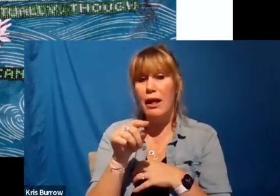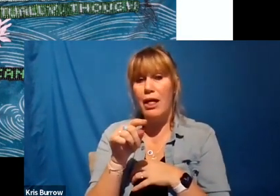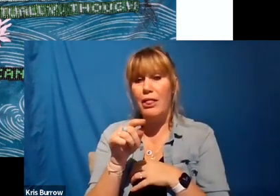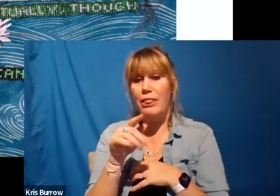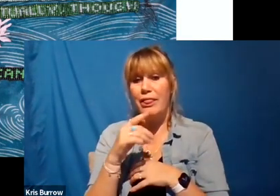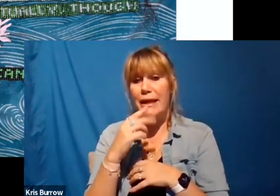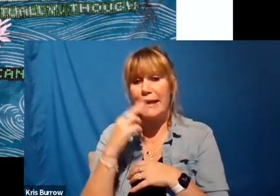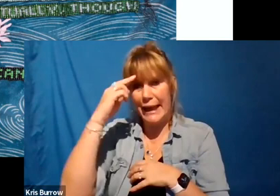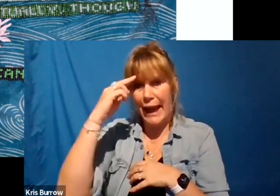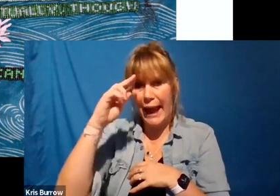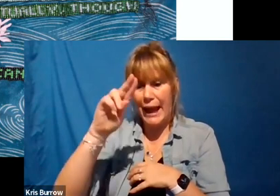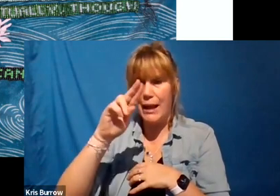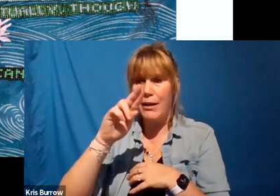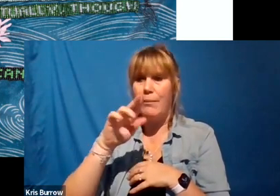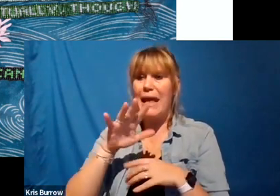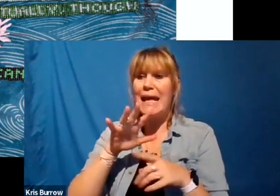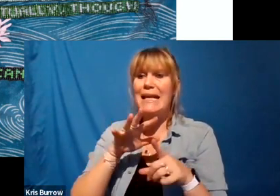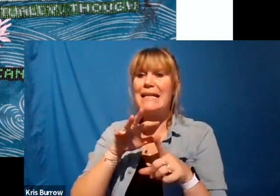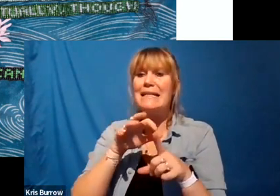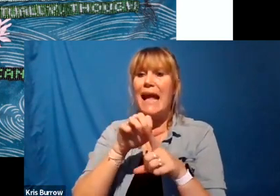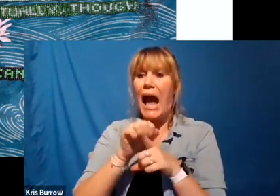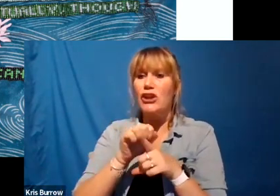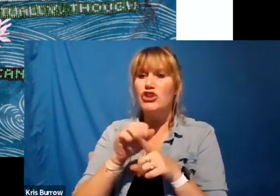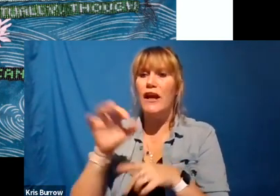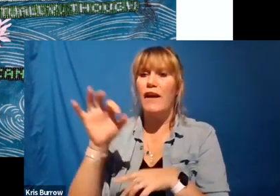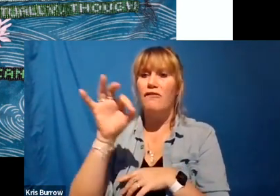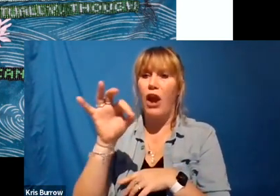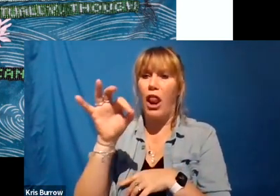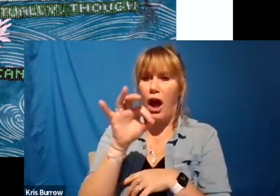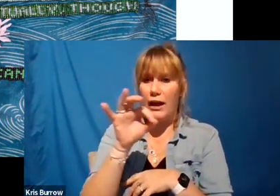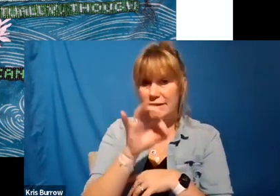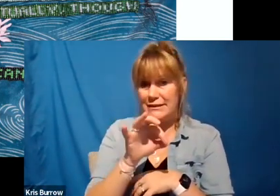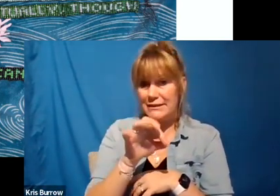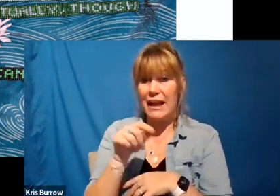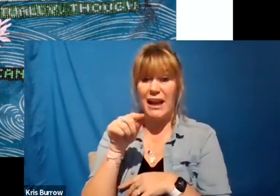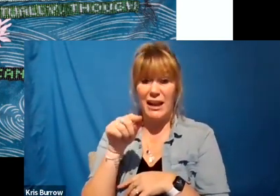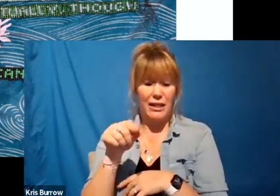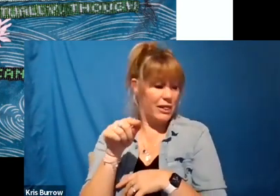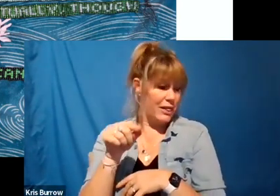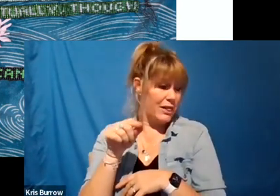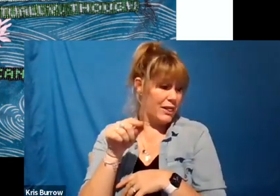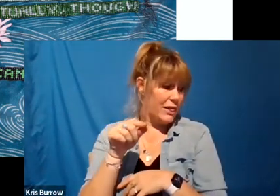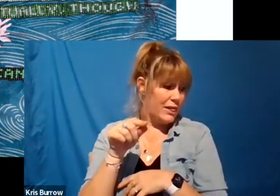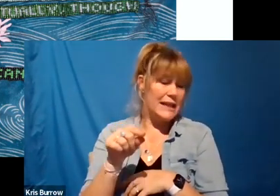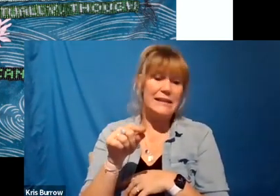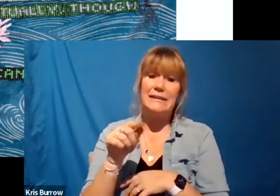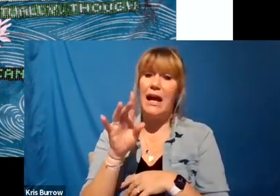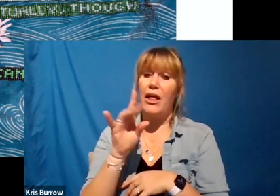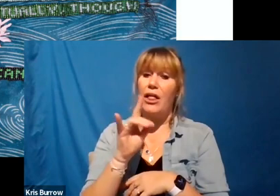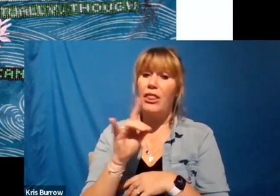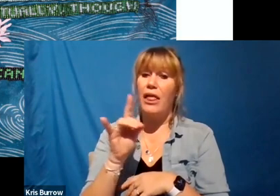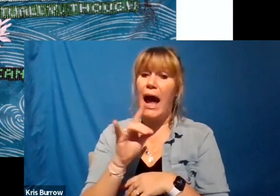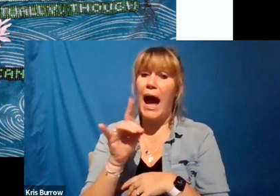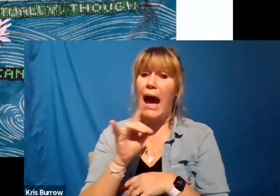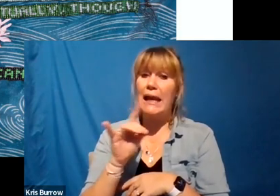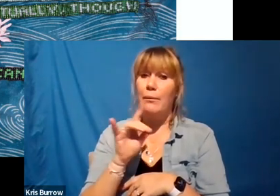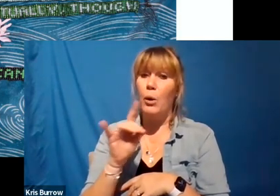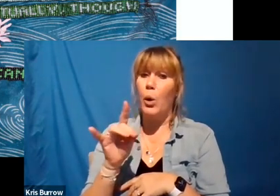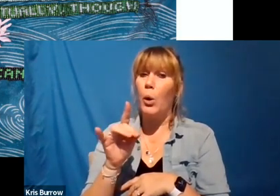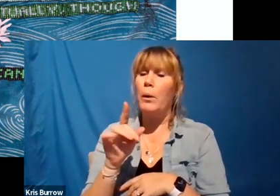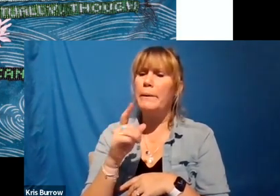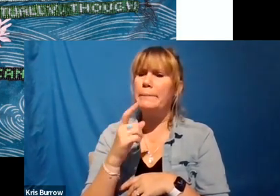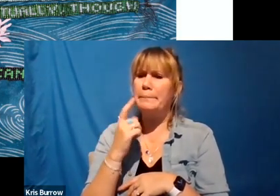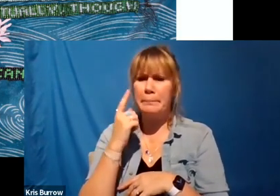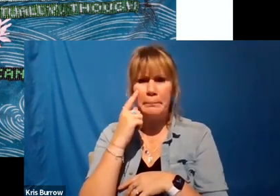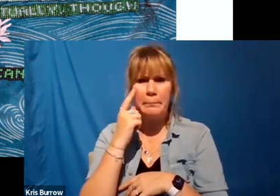Flies. And in this embroidery, the animal is conspicuous by his absence. So